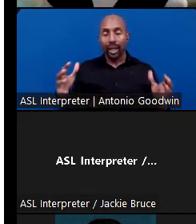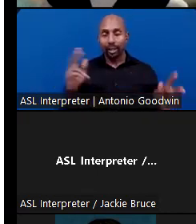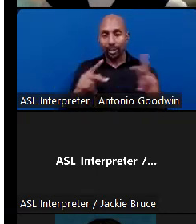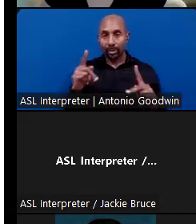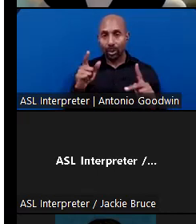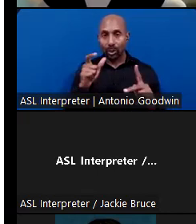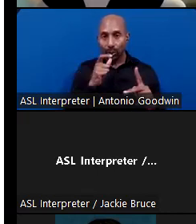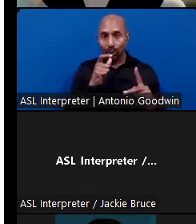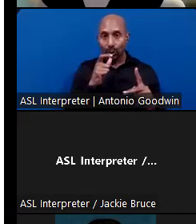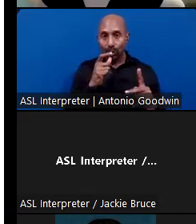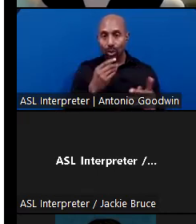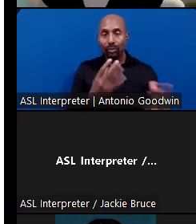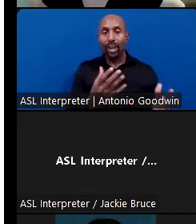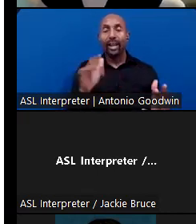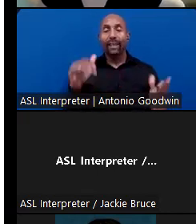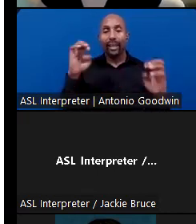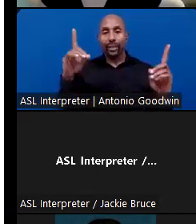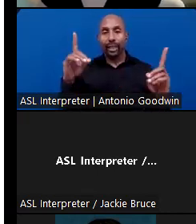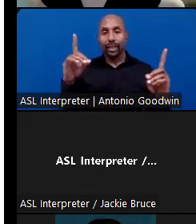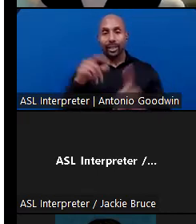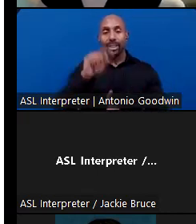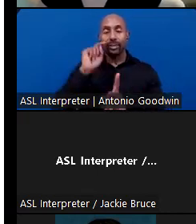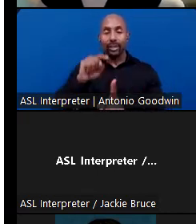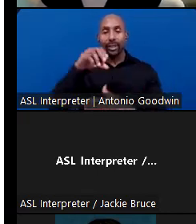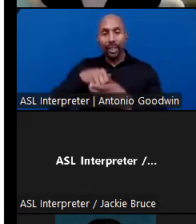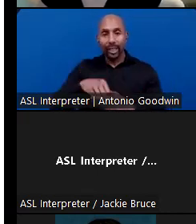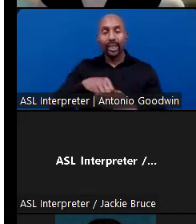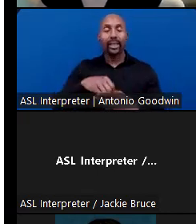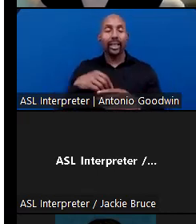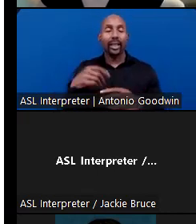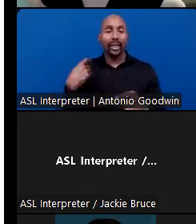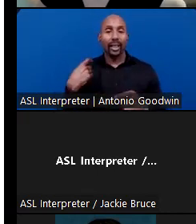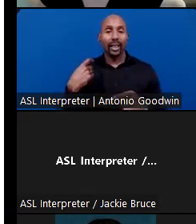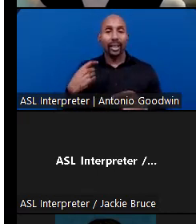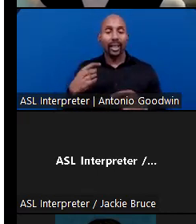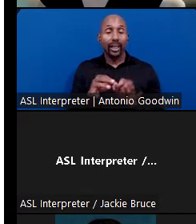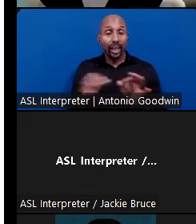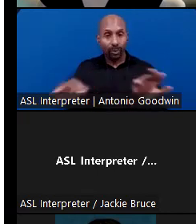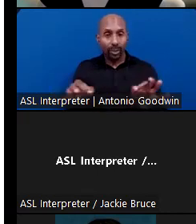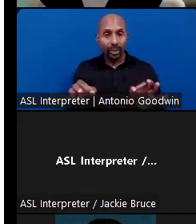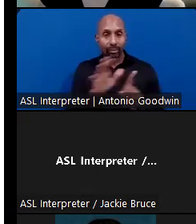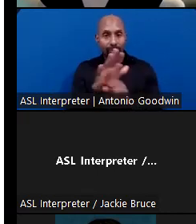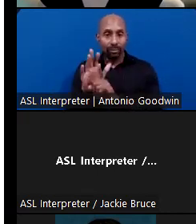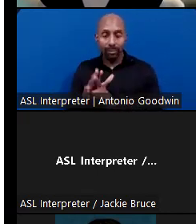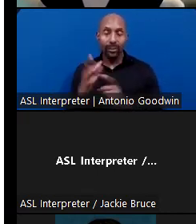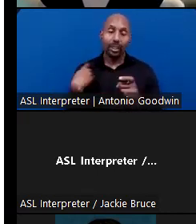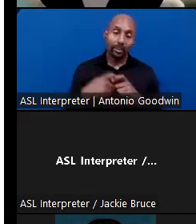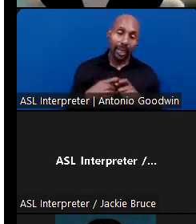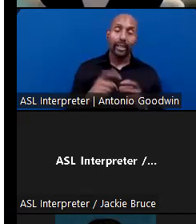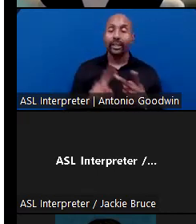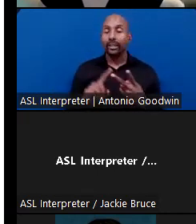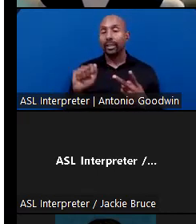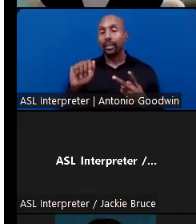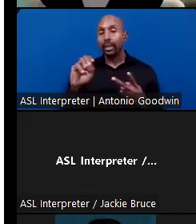the education in language, so in like Spanish, Oromo, Amharic, Arabic,